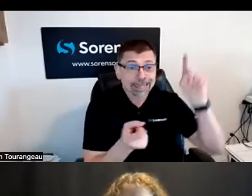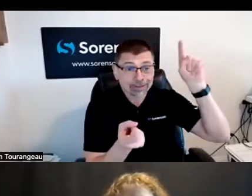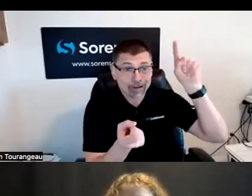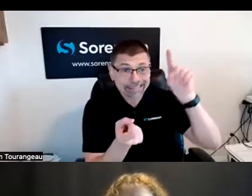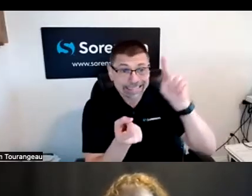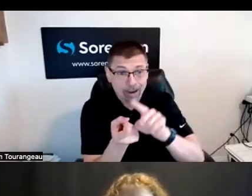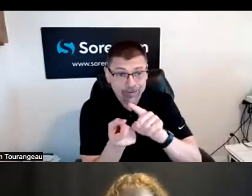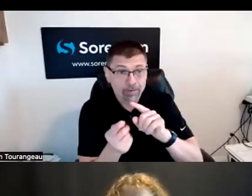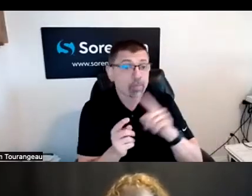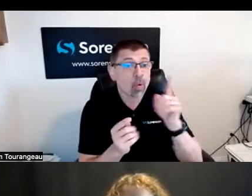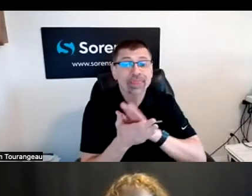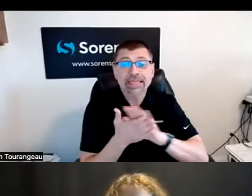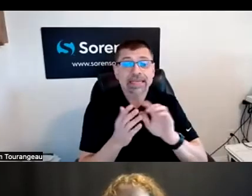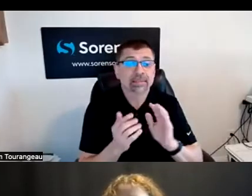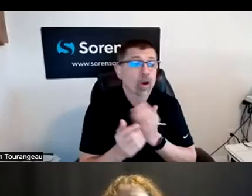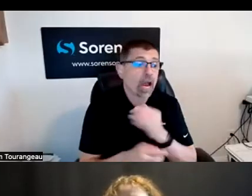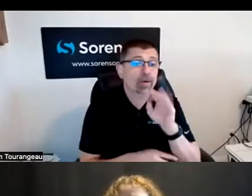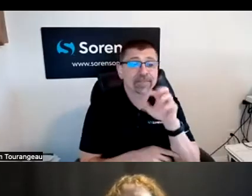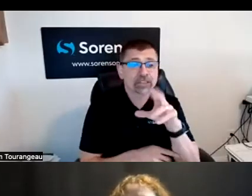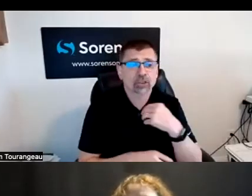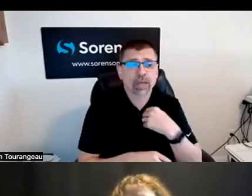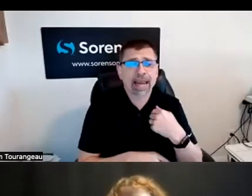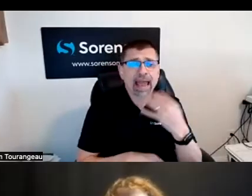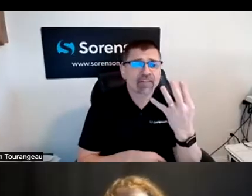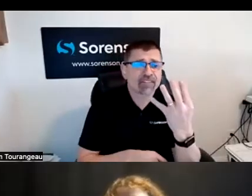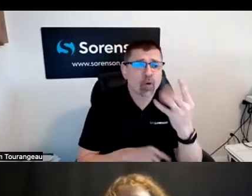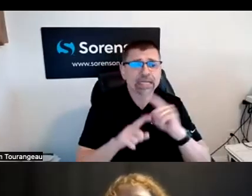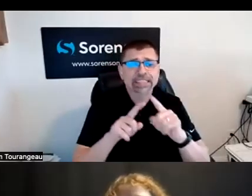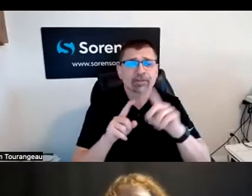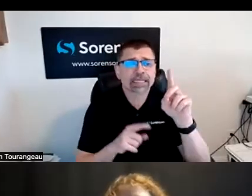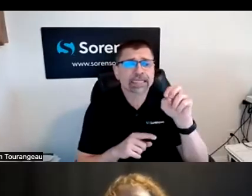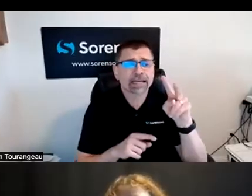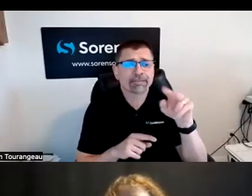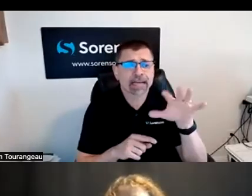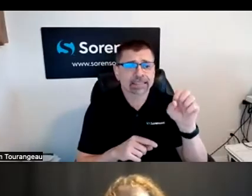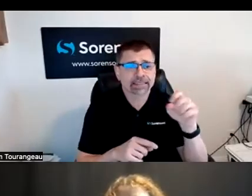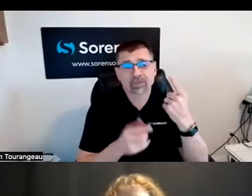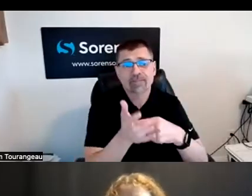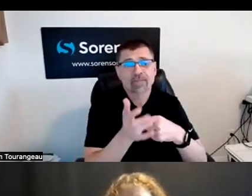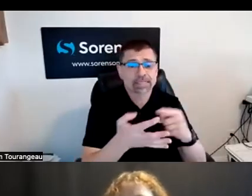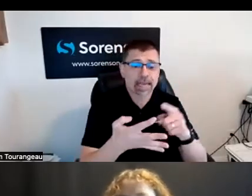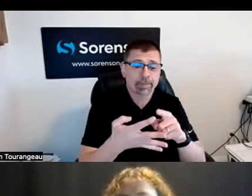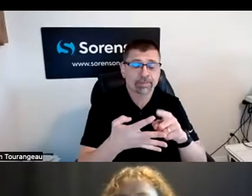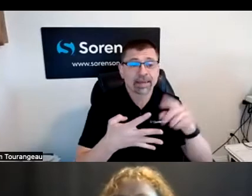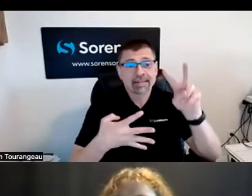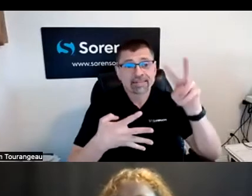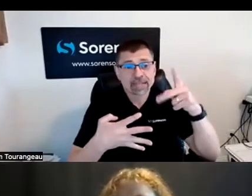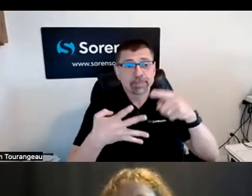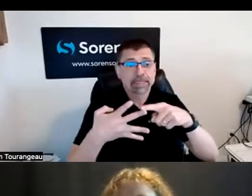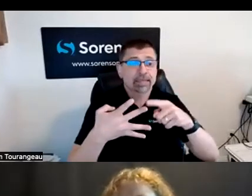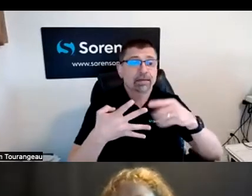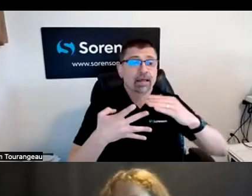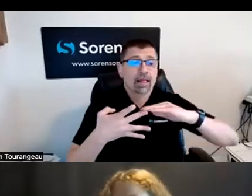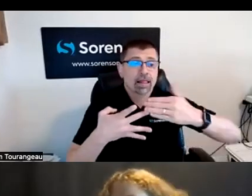And hopefully, as COVID numbers are going down, one of the things that's nice is that we are seeing that trend. But if